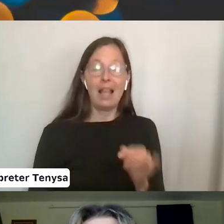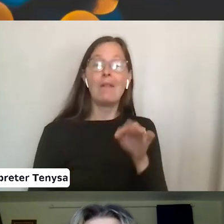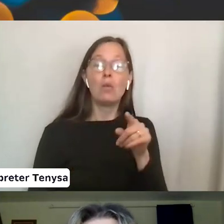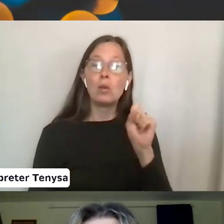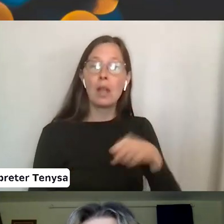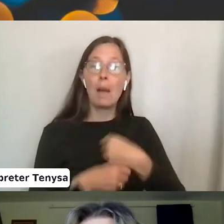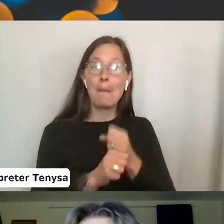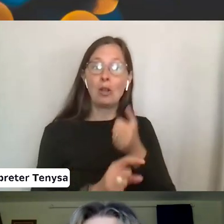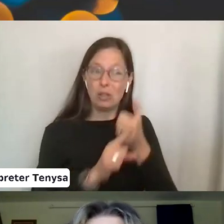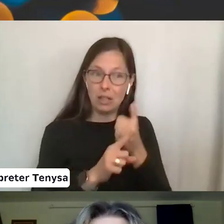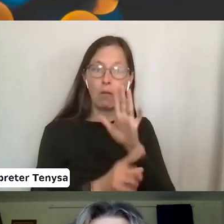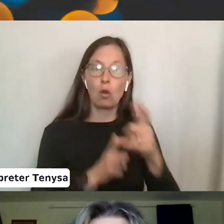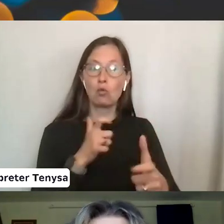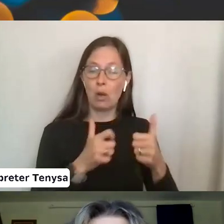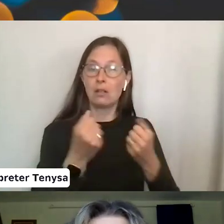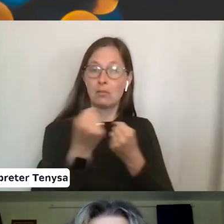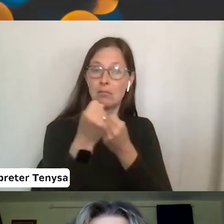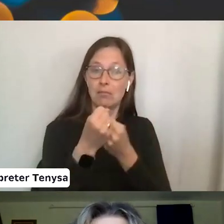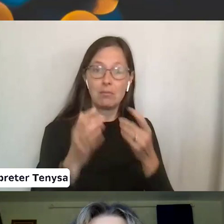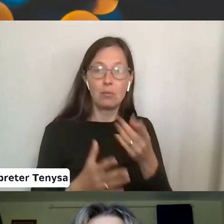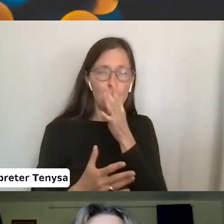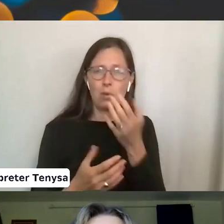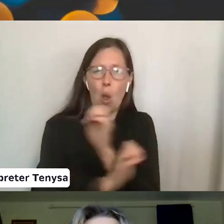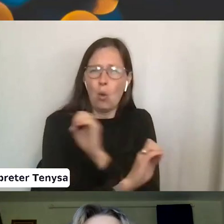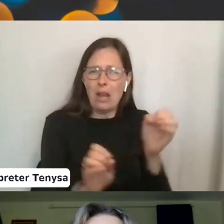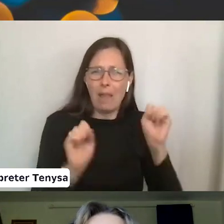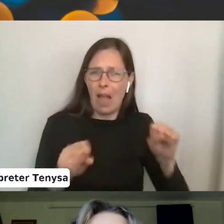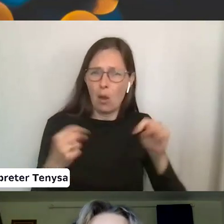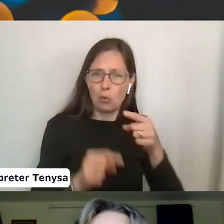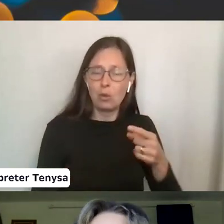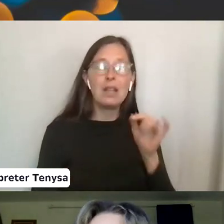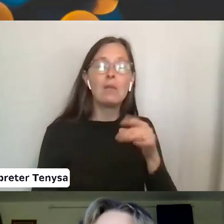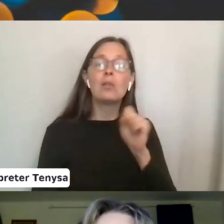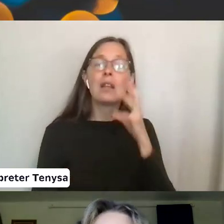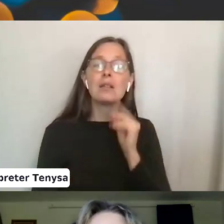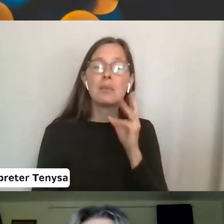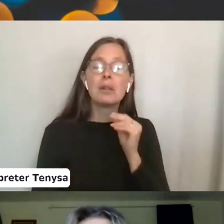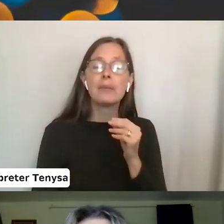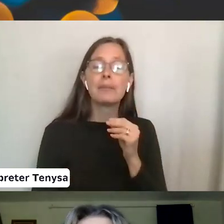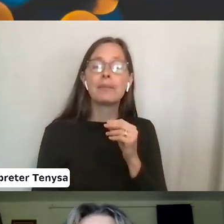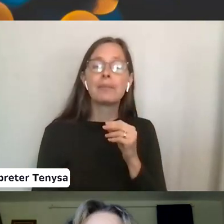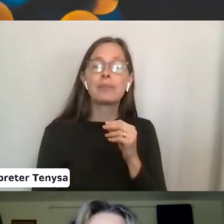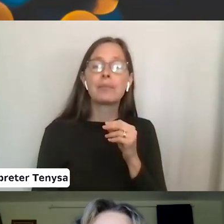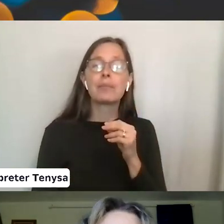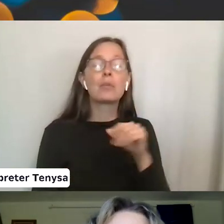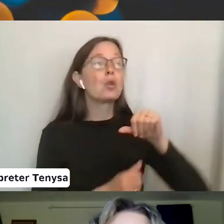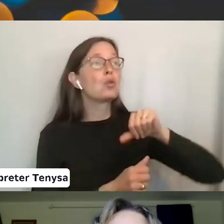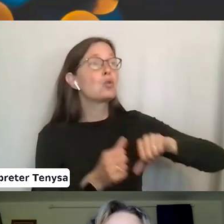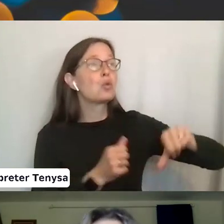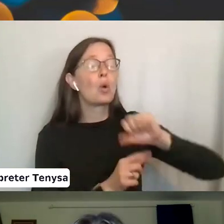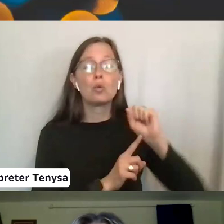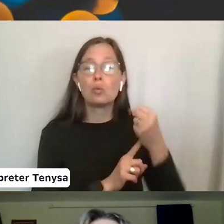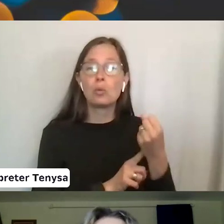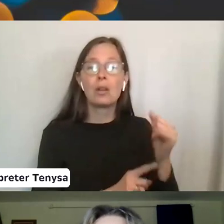yourself your greatest ally, you'll be invincible. If you can experience social situations like